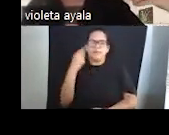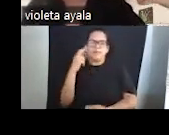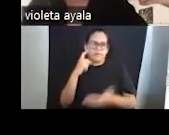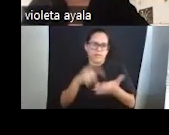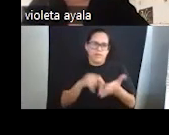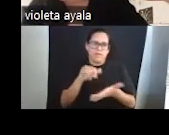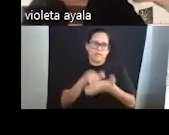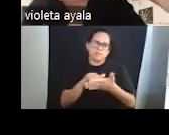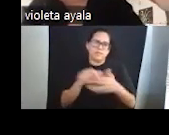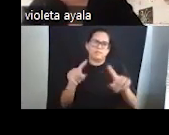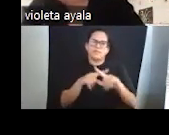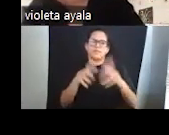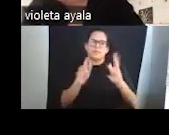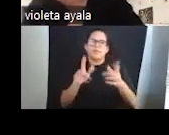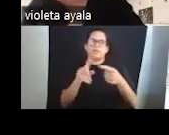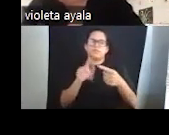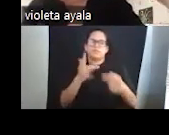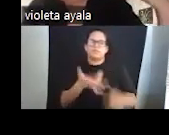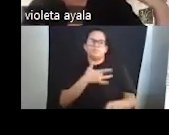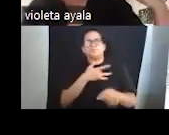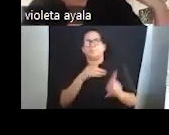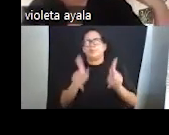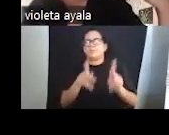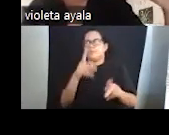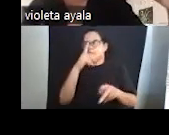was a different way to touch people and